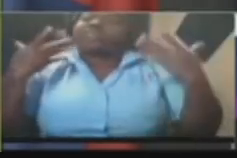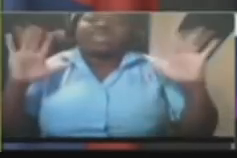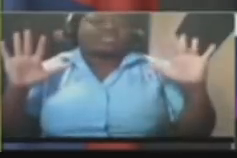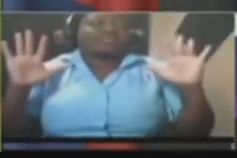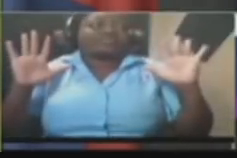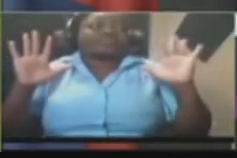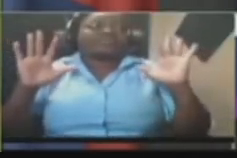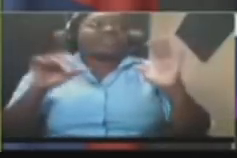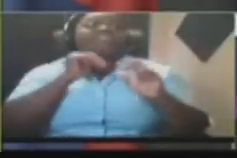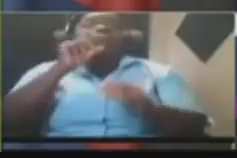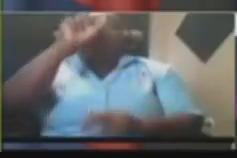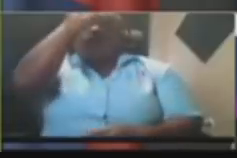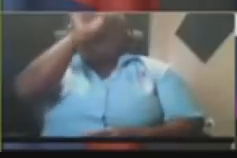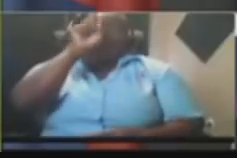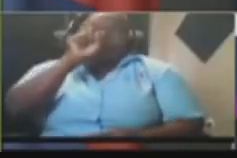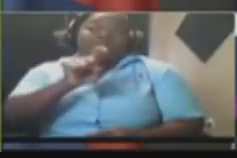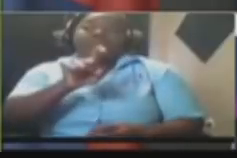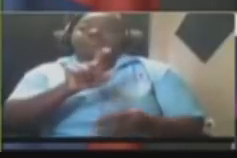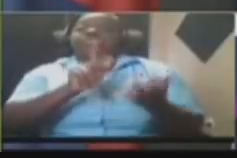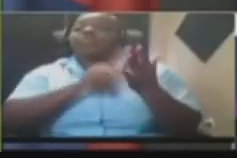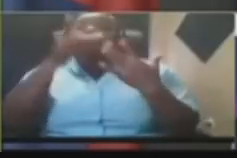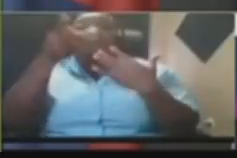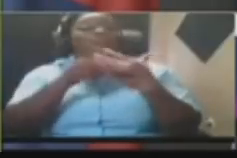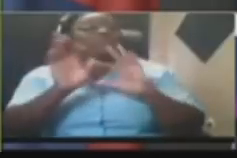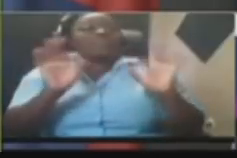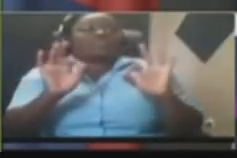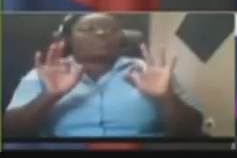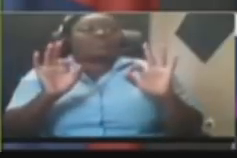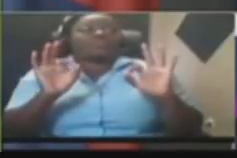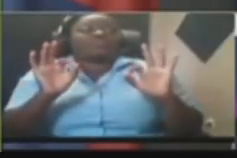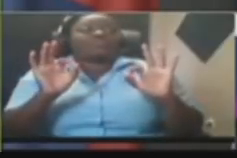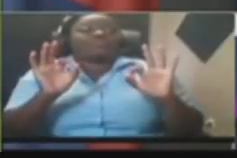mandatory program, and that,